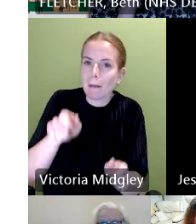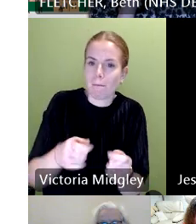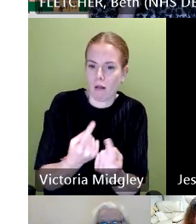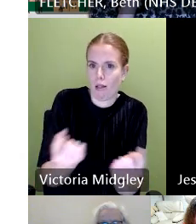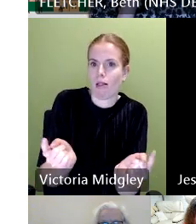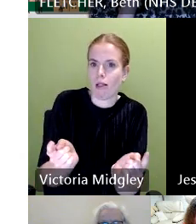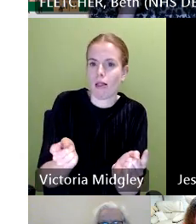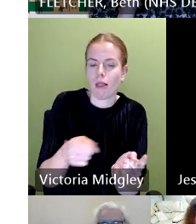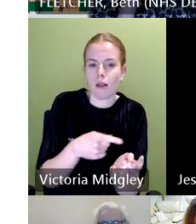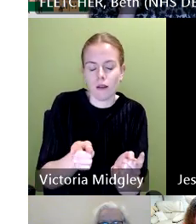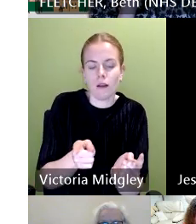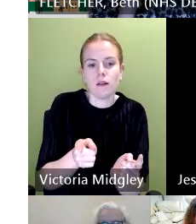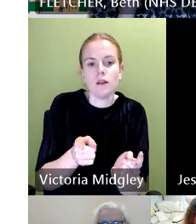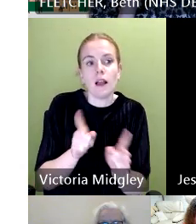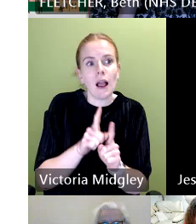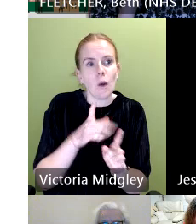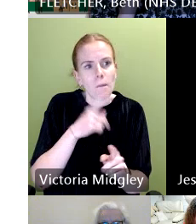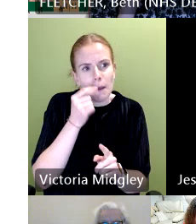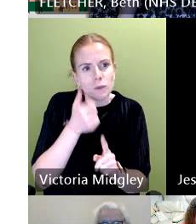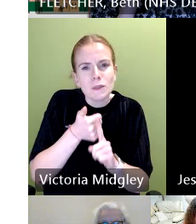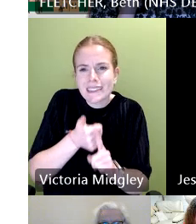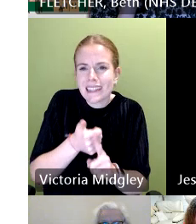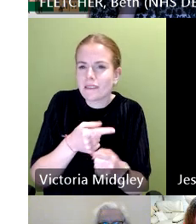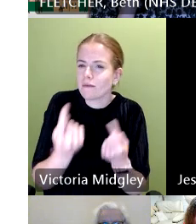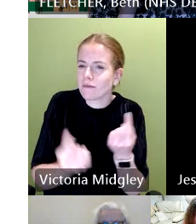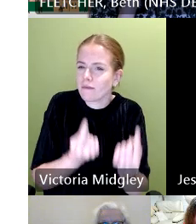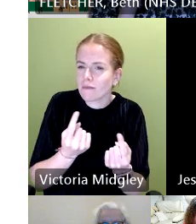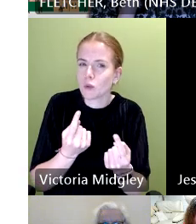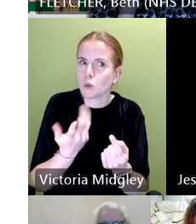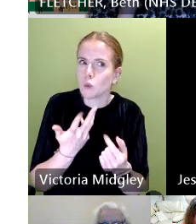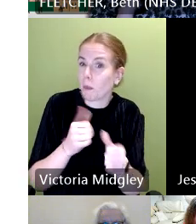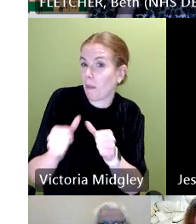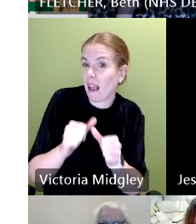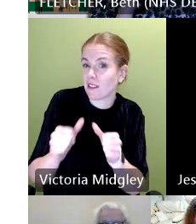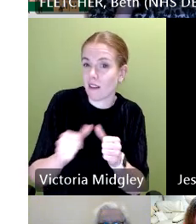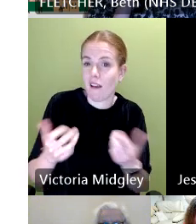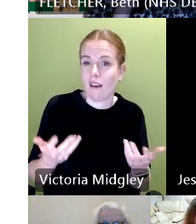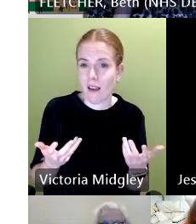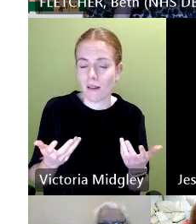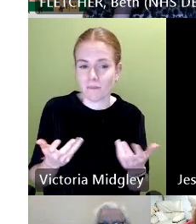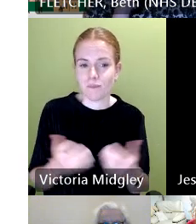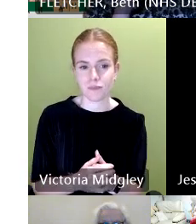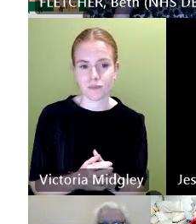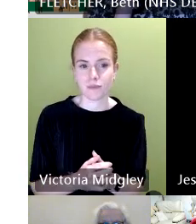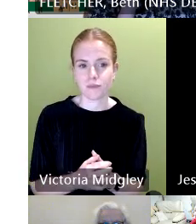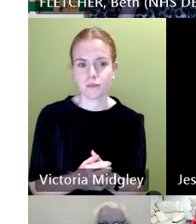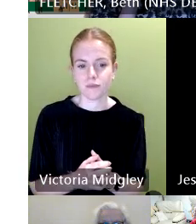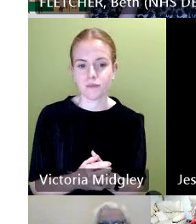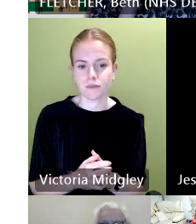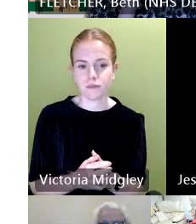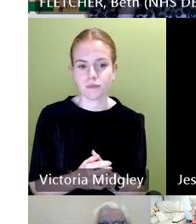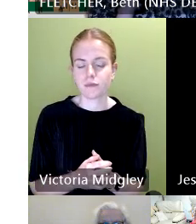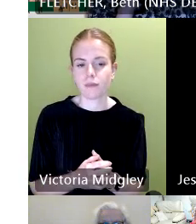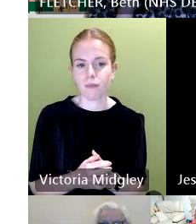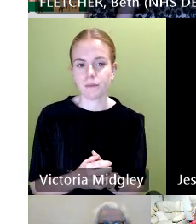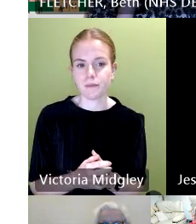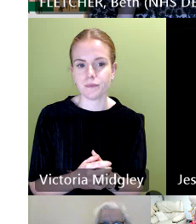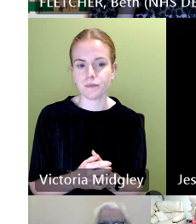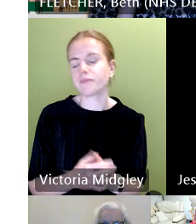and assisting them by being better, using technology, further.